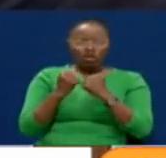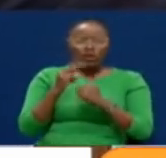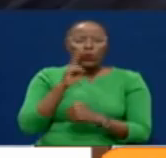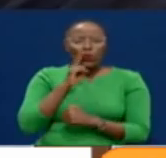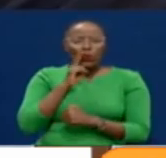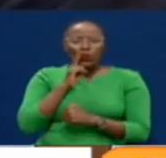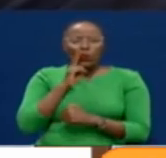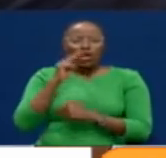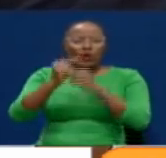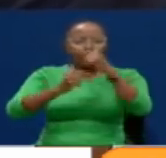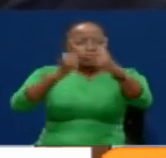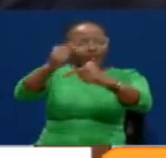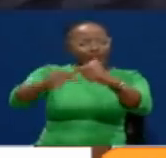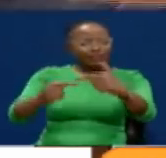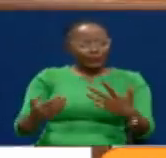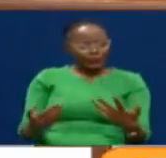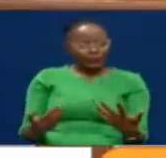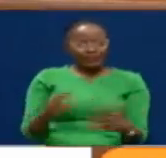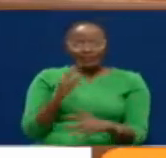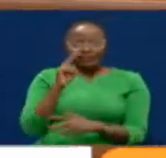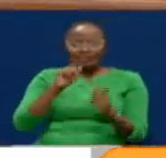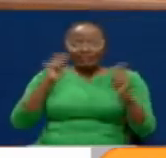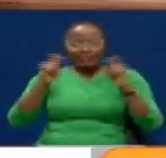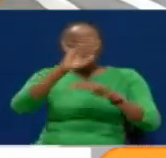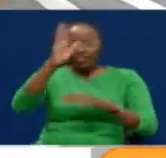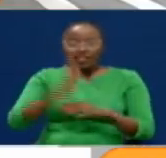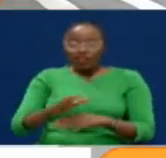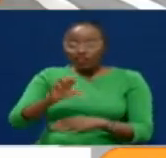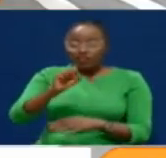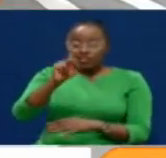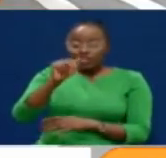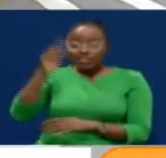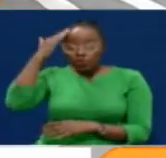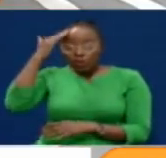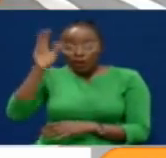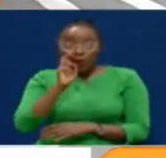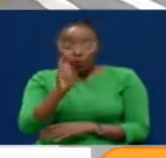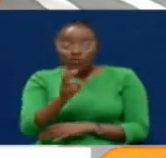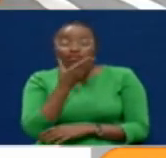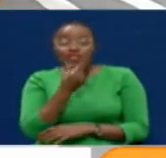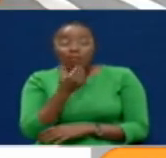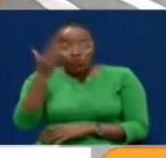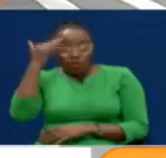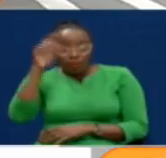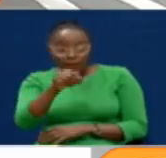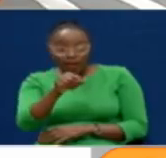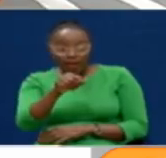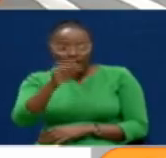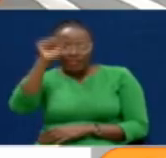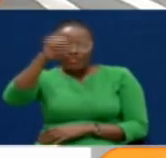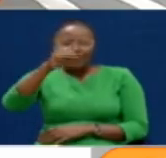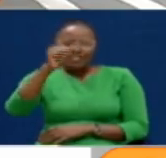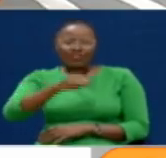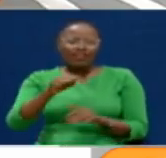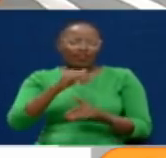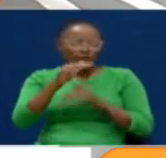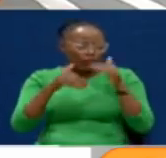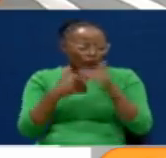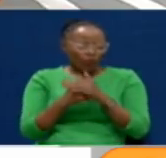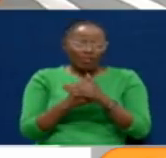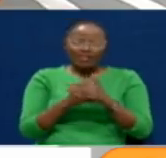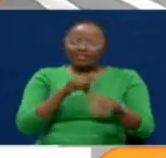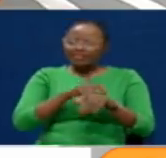you know, and Mike doesn't change. Sikaja, do you remember watching this man? Of course. You do remember? Let me tell you, every prize giving